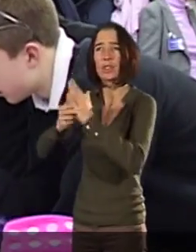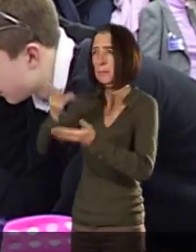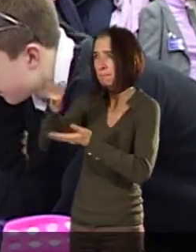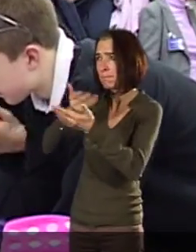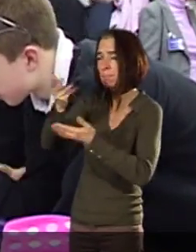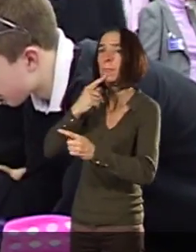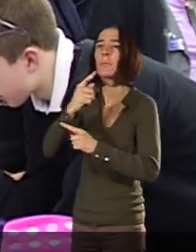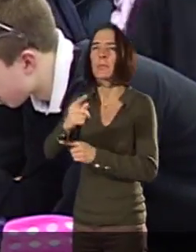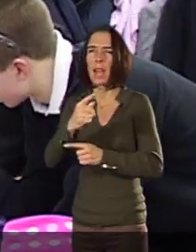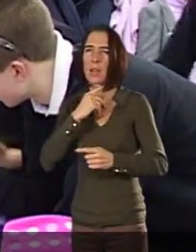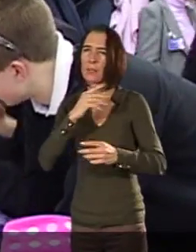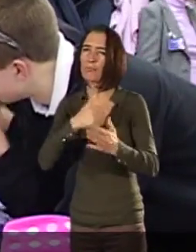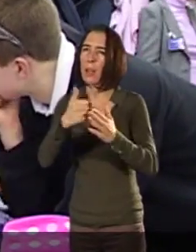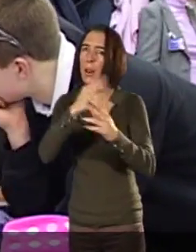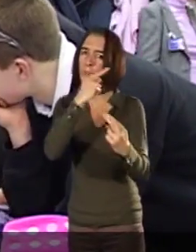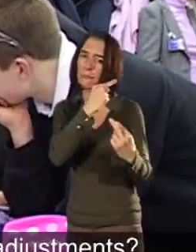and evaluation of adjustments.